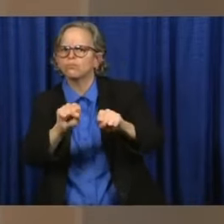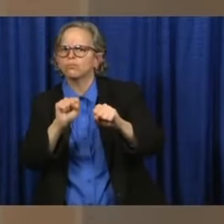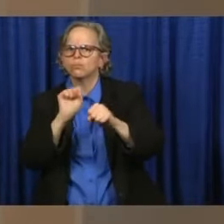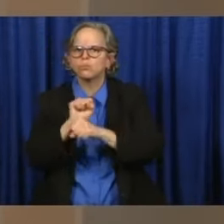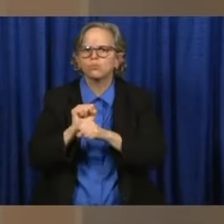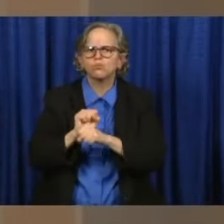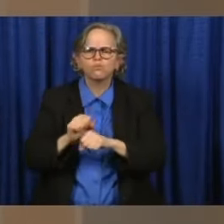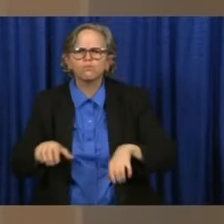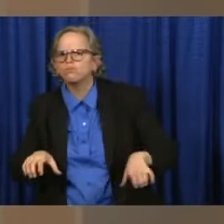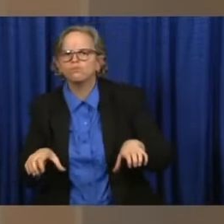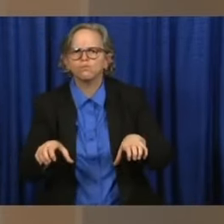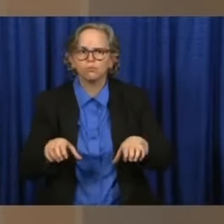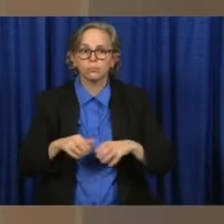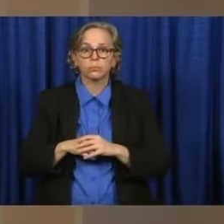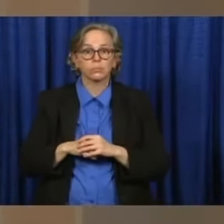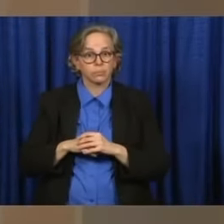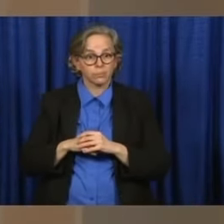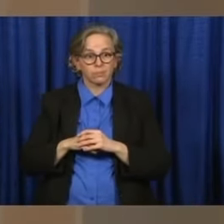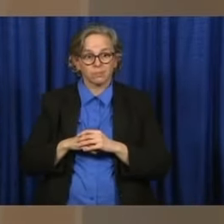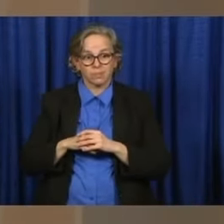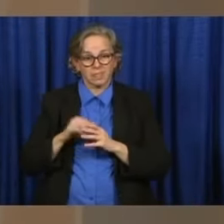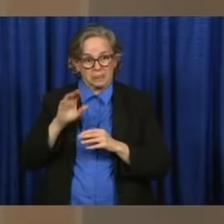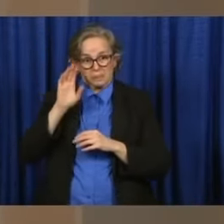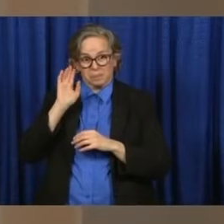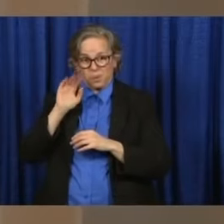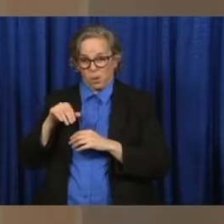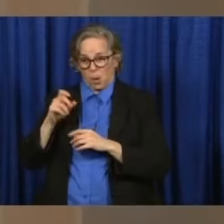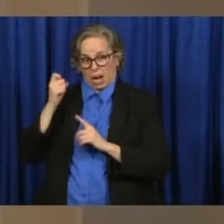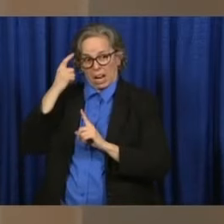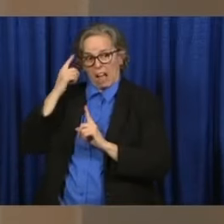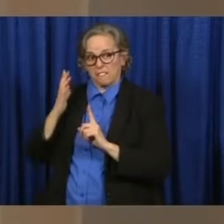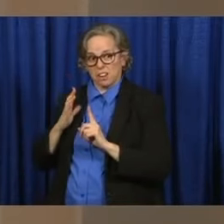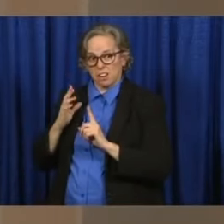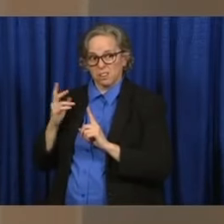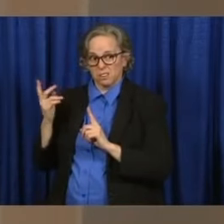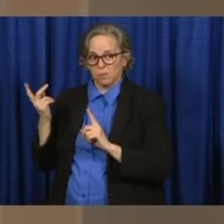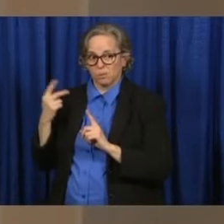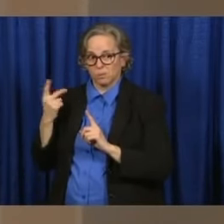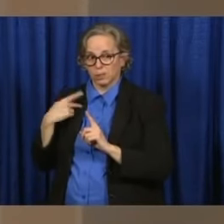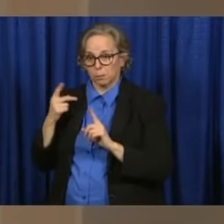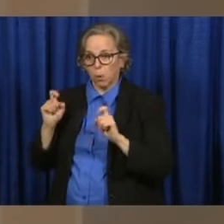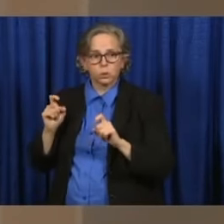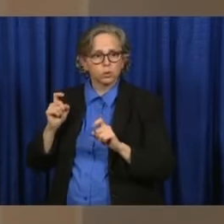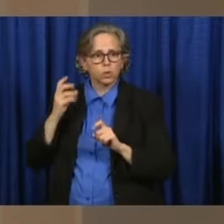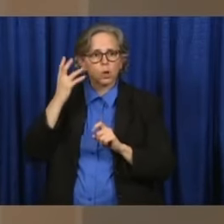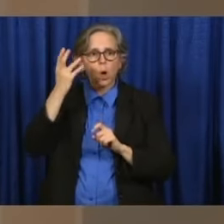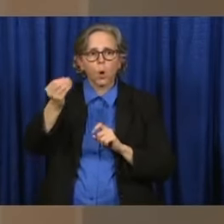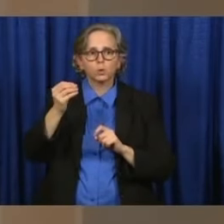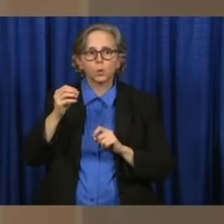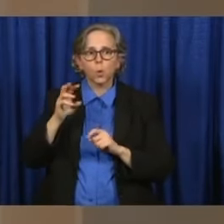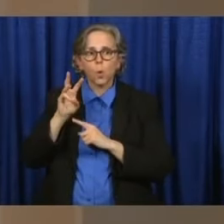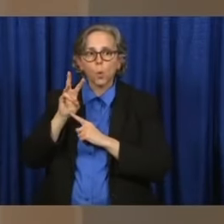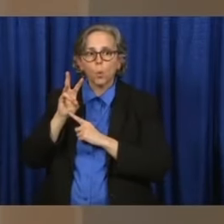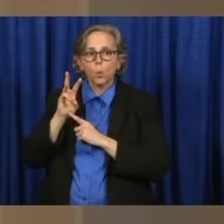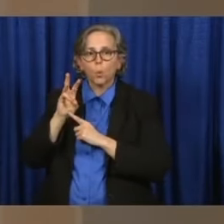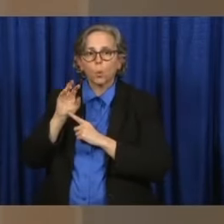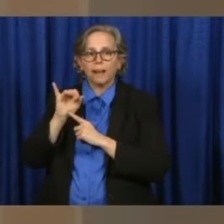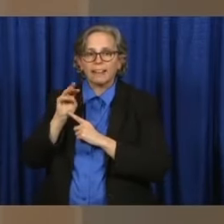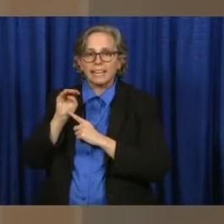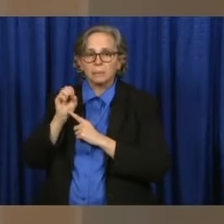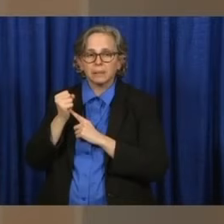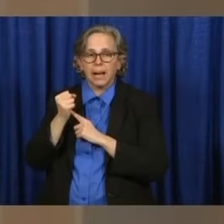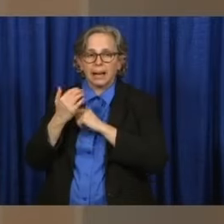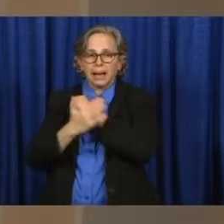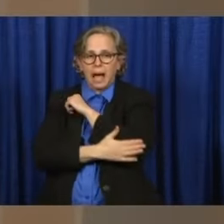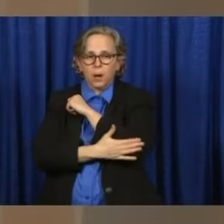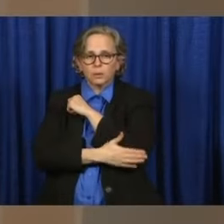and I were supposed to be in Williams County and Sandusky County this week to celebrate bicentennials. I mention this because I grew